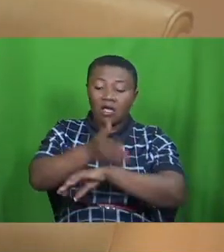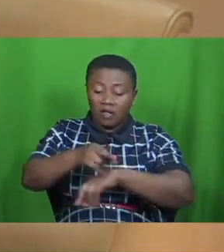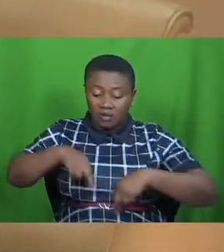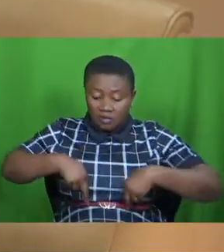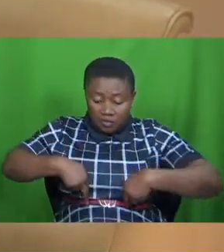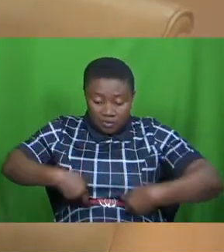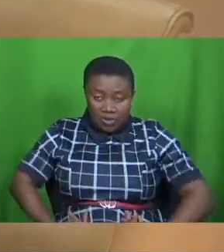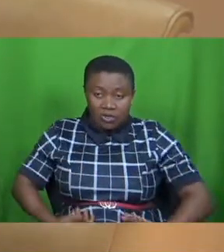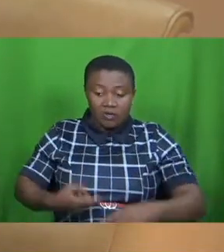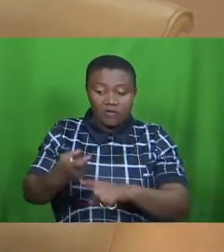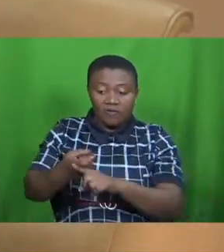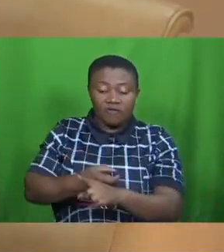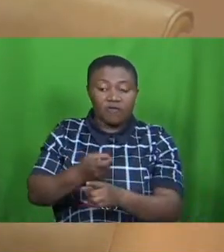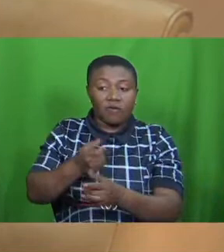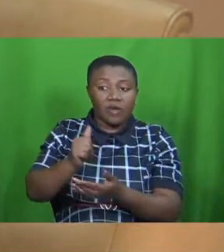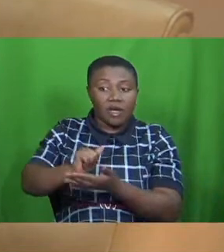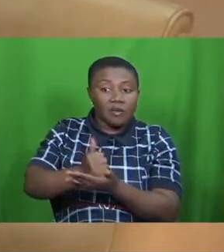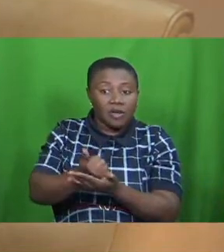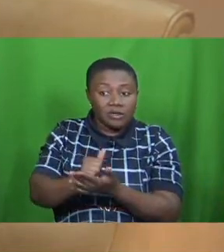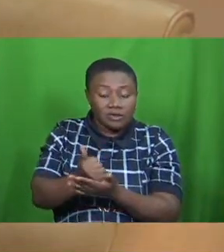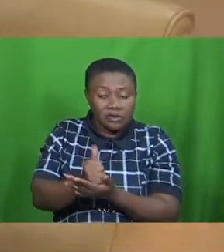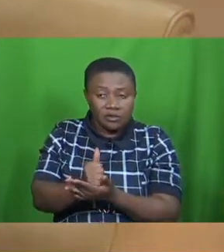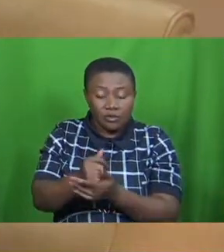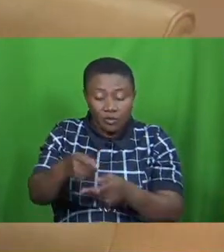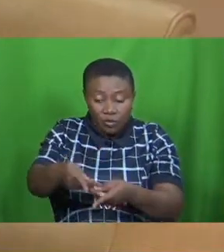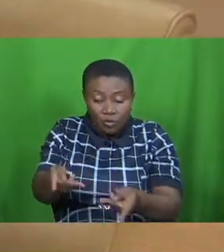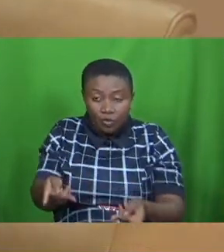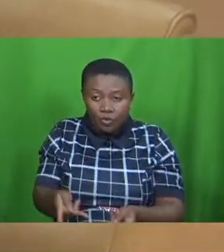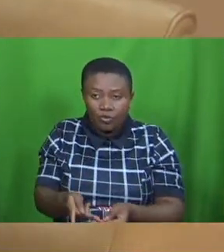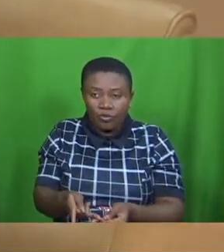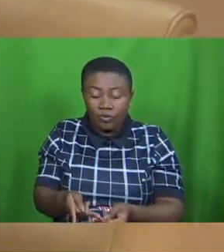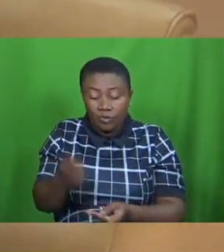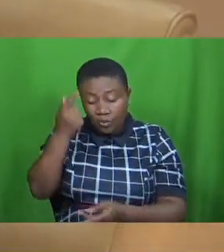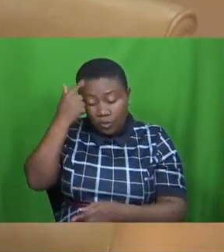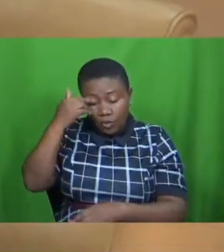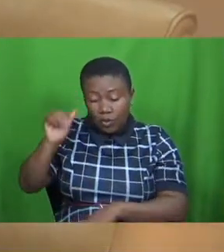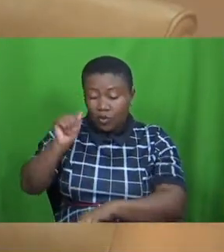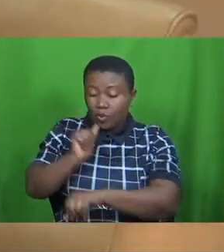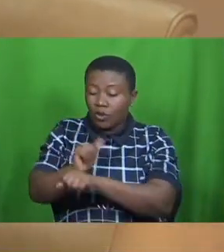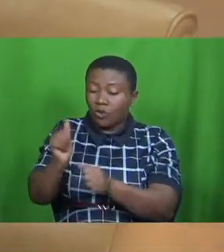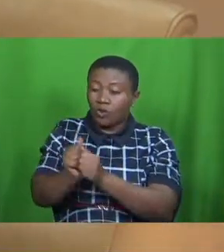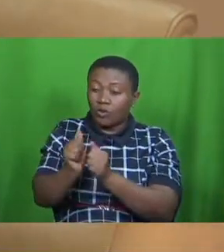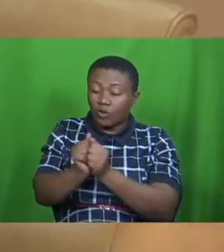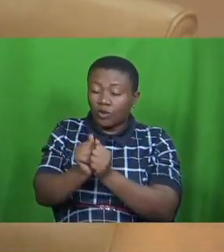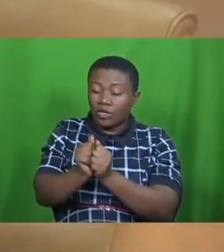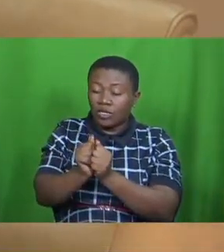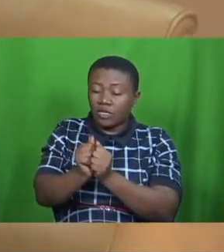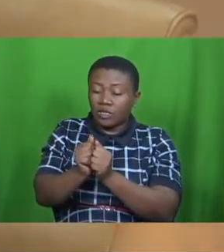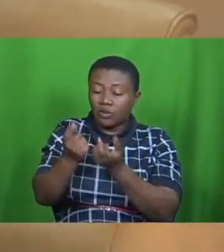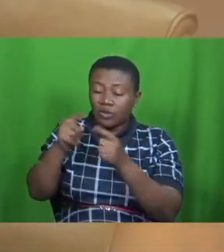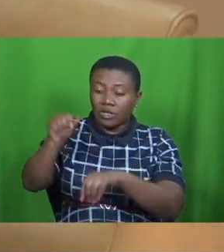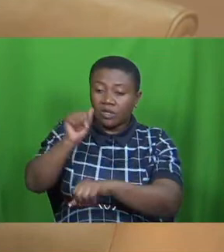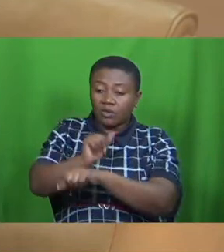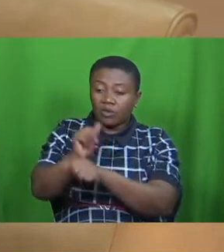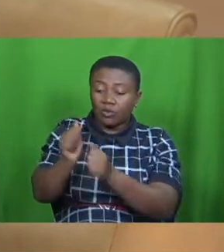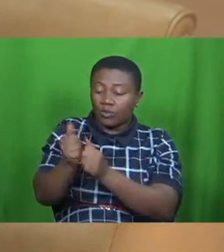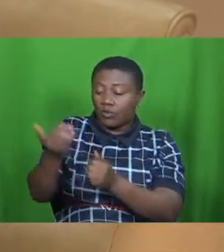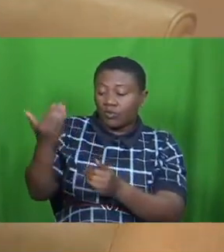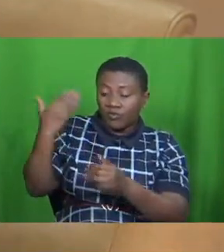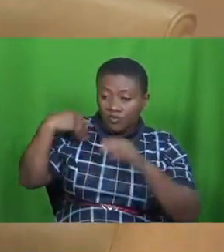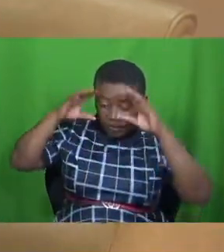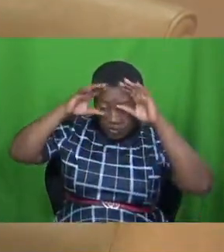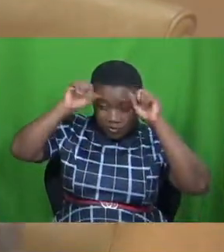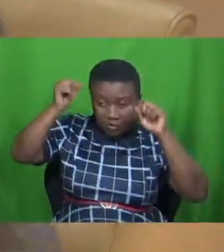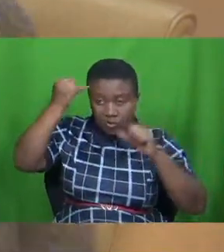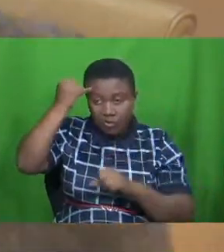ambassador. This is evident in the words of the former President John Mahama, as he stated